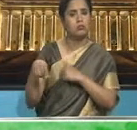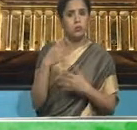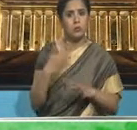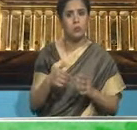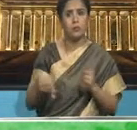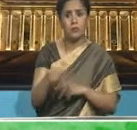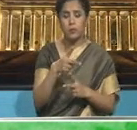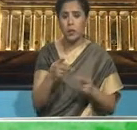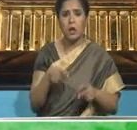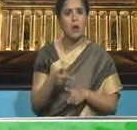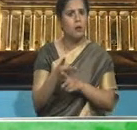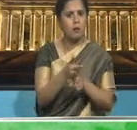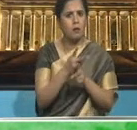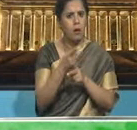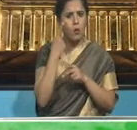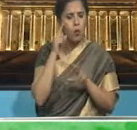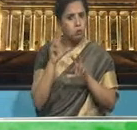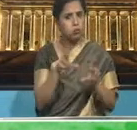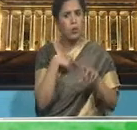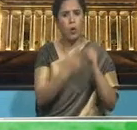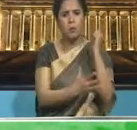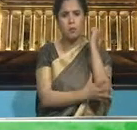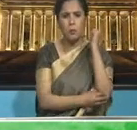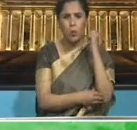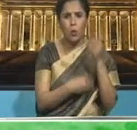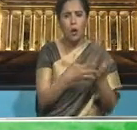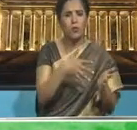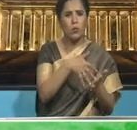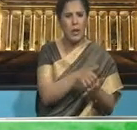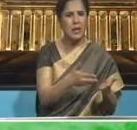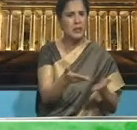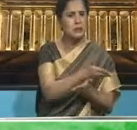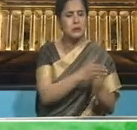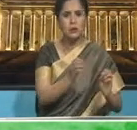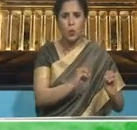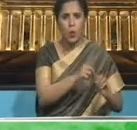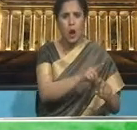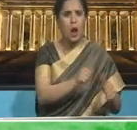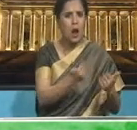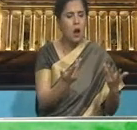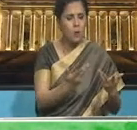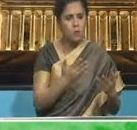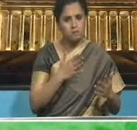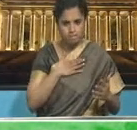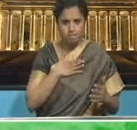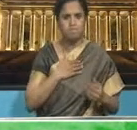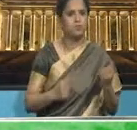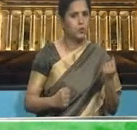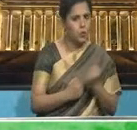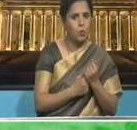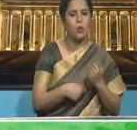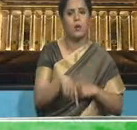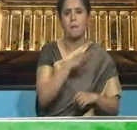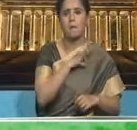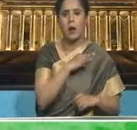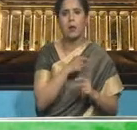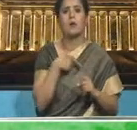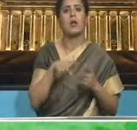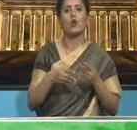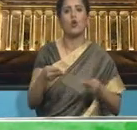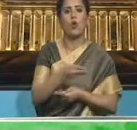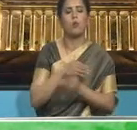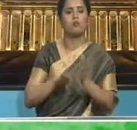caring for the weaker sections while also enabling them to benefit from economic